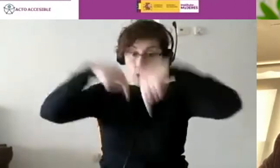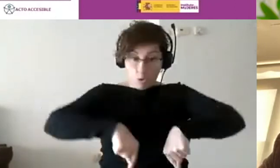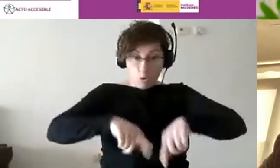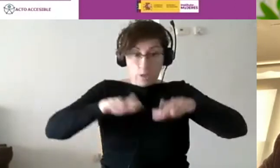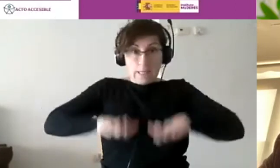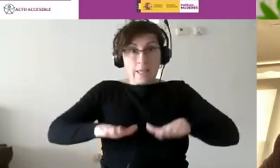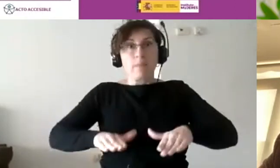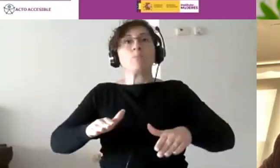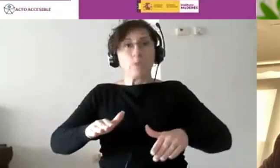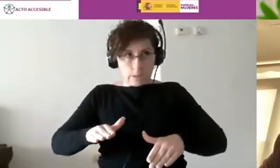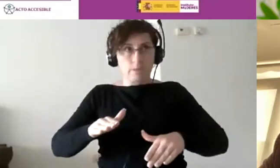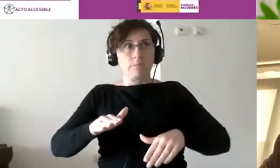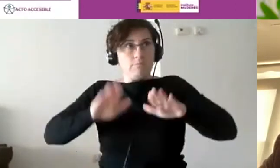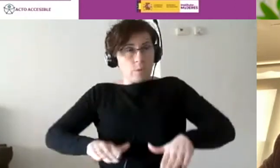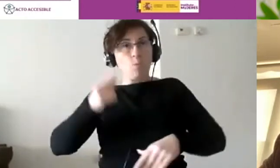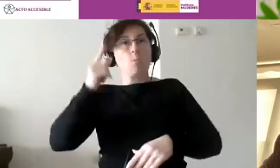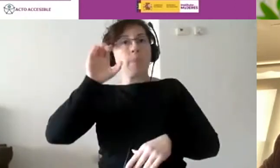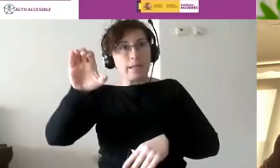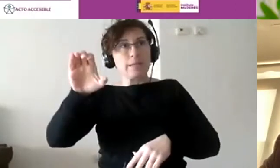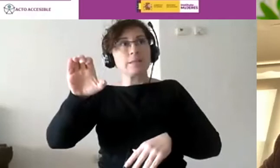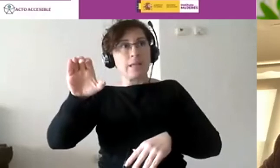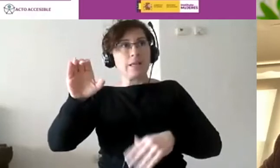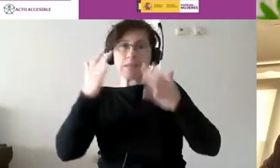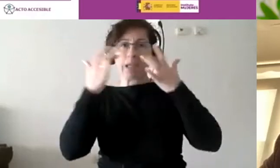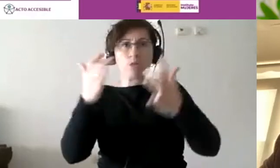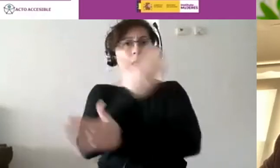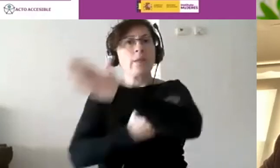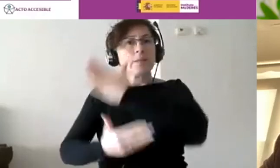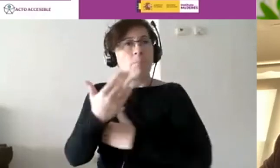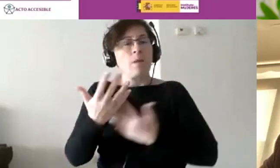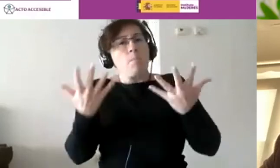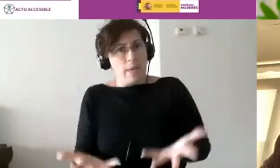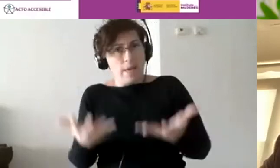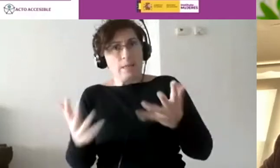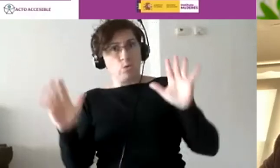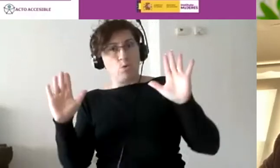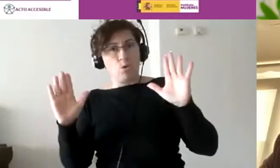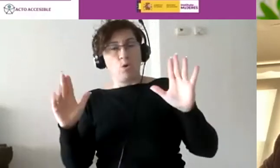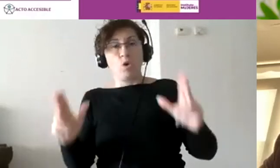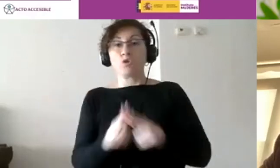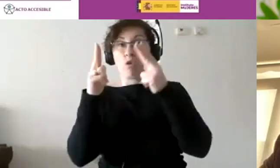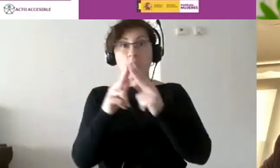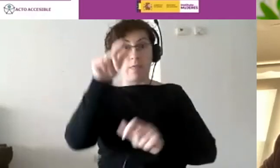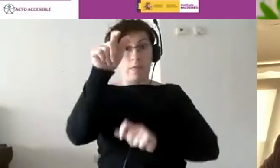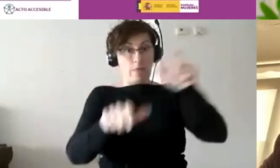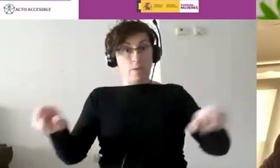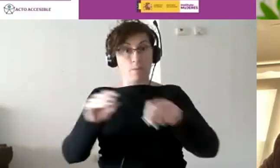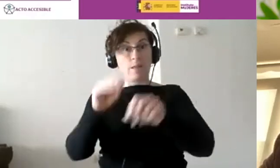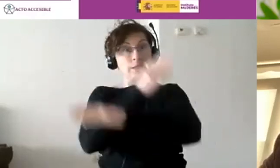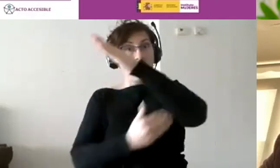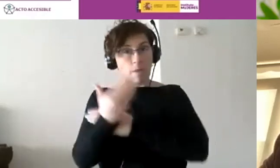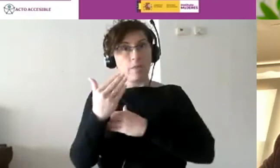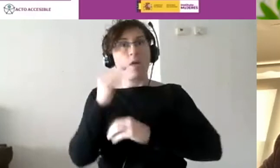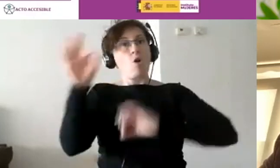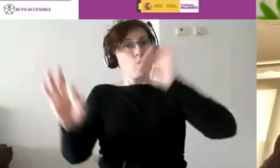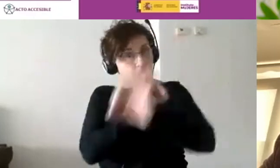this doesn't have to last too long. This is a country where the civil society